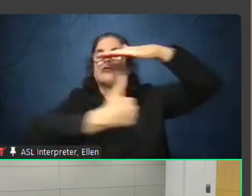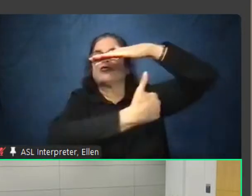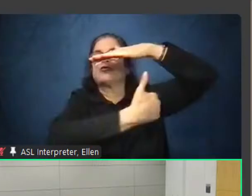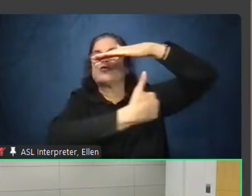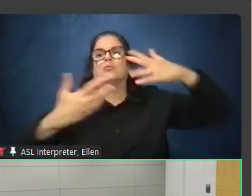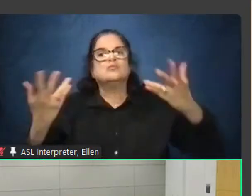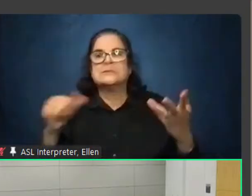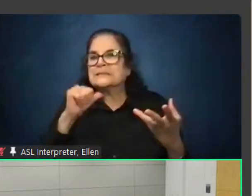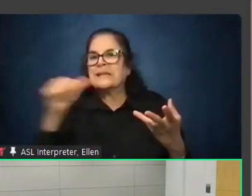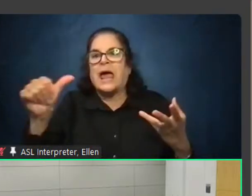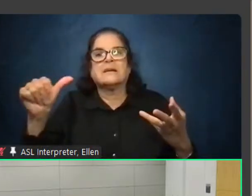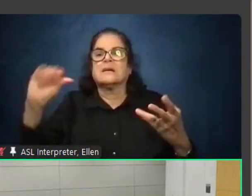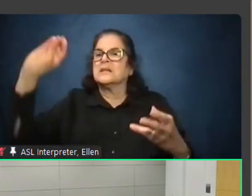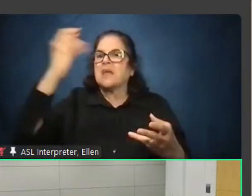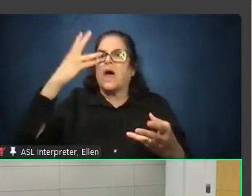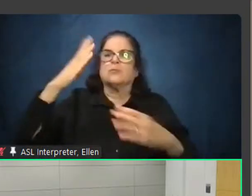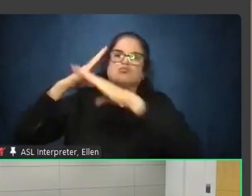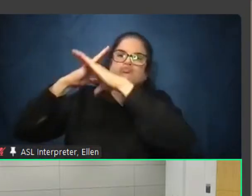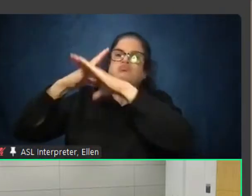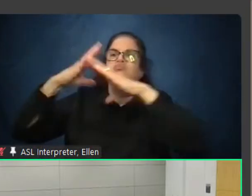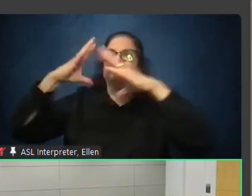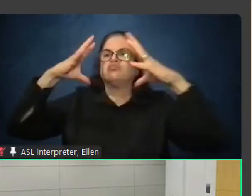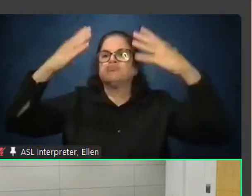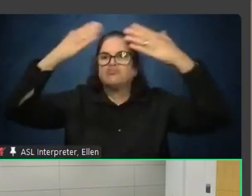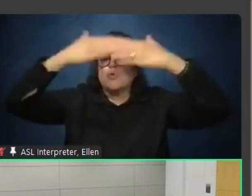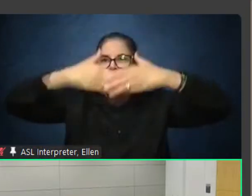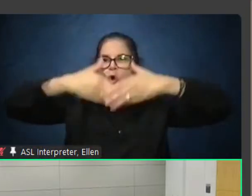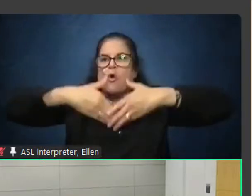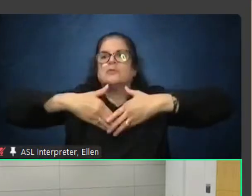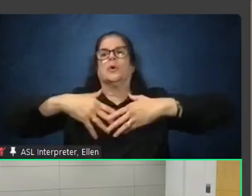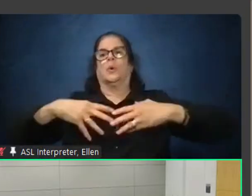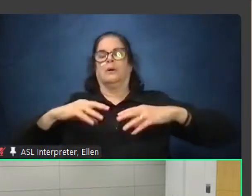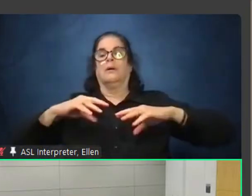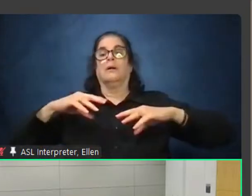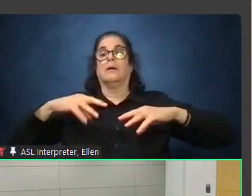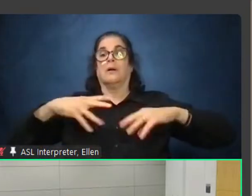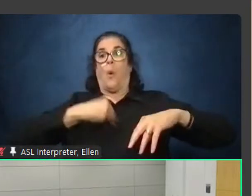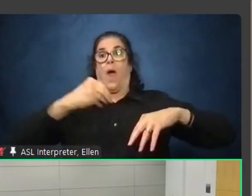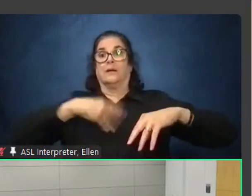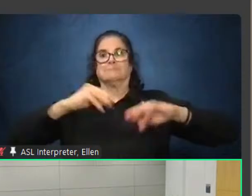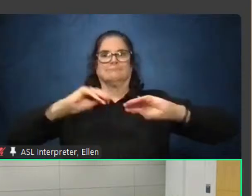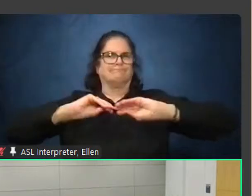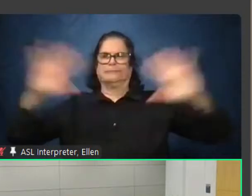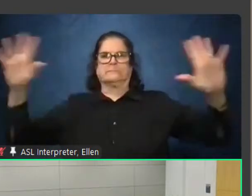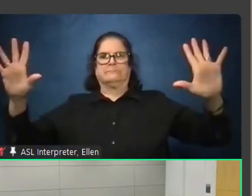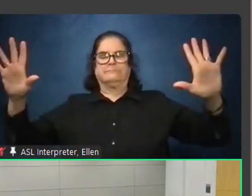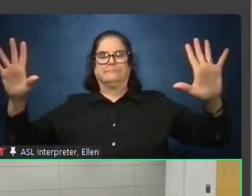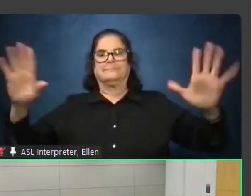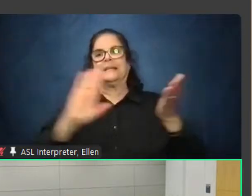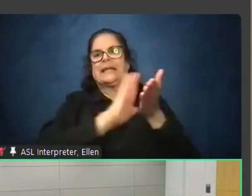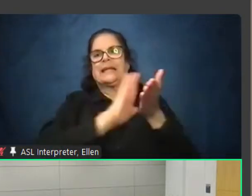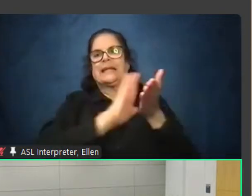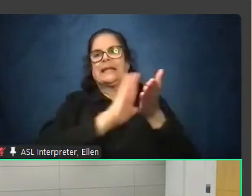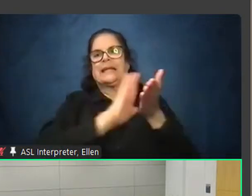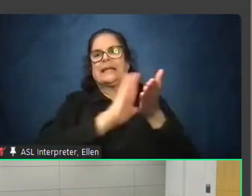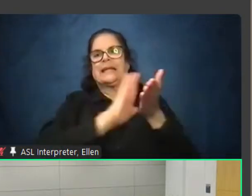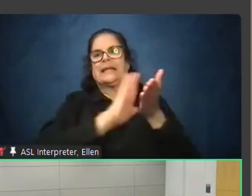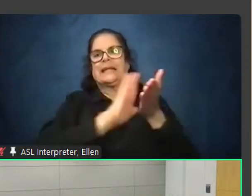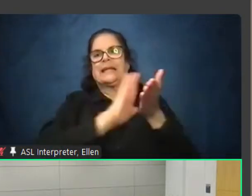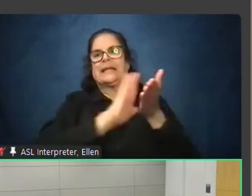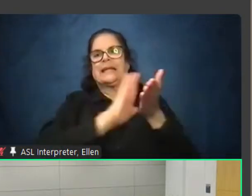clean better than other colors in some cases. Yeah, I was wondering if it was a safety, because I think it also helps for a feeling of safety. Yep.